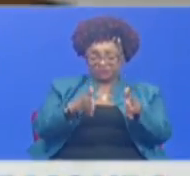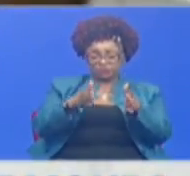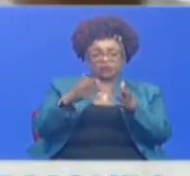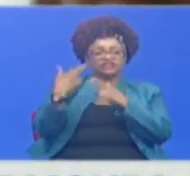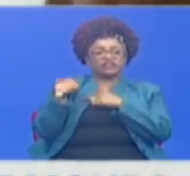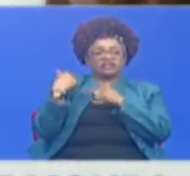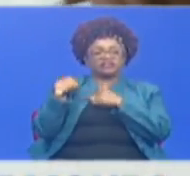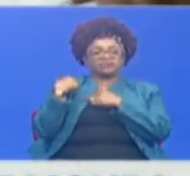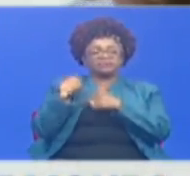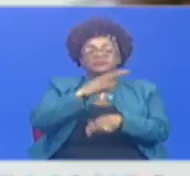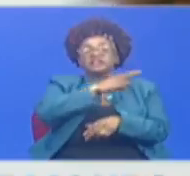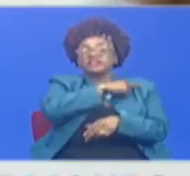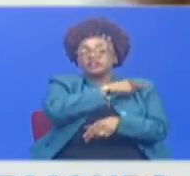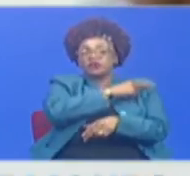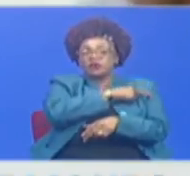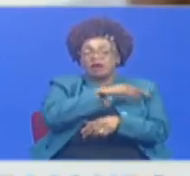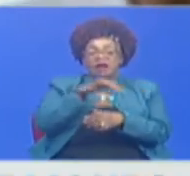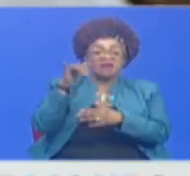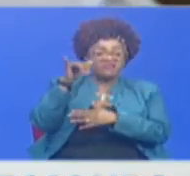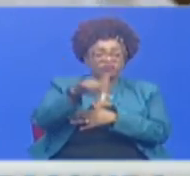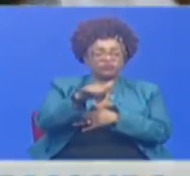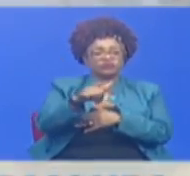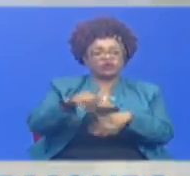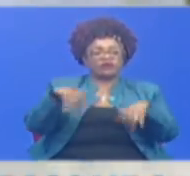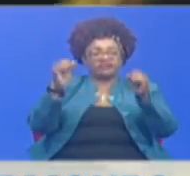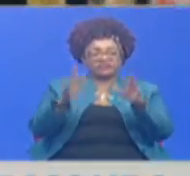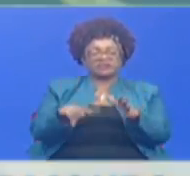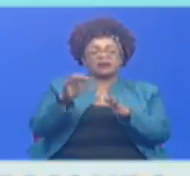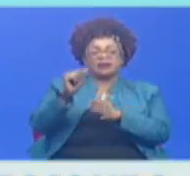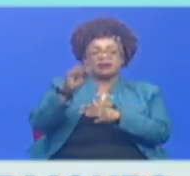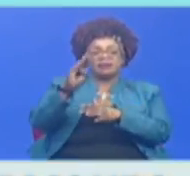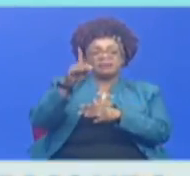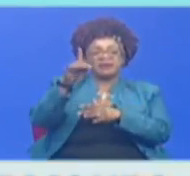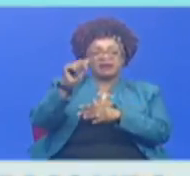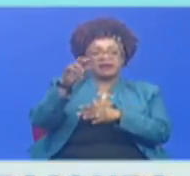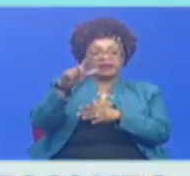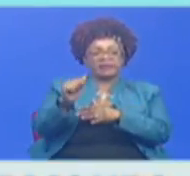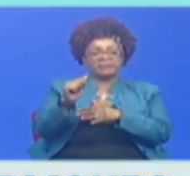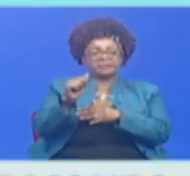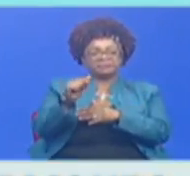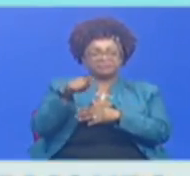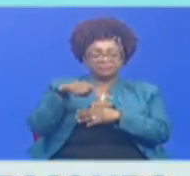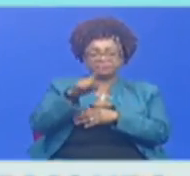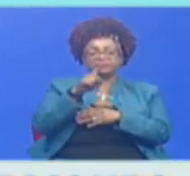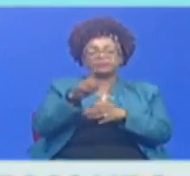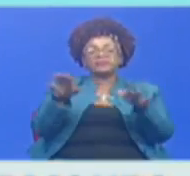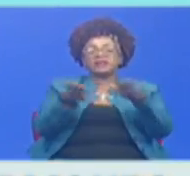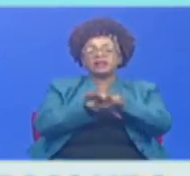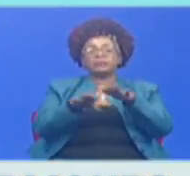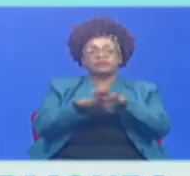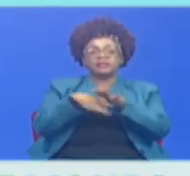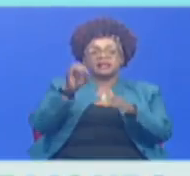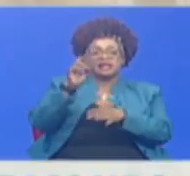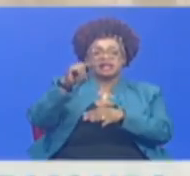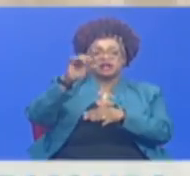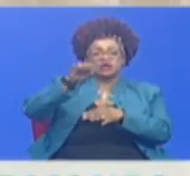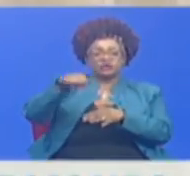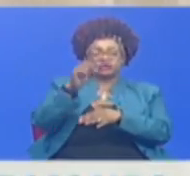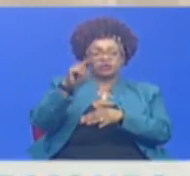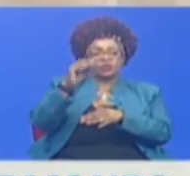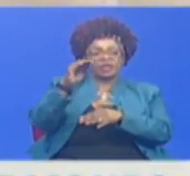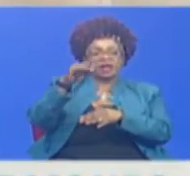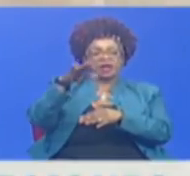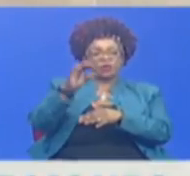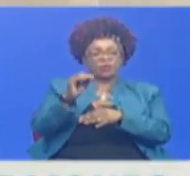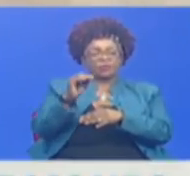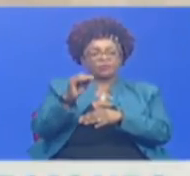General, an Air Force officer, Abdallah Mohammed Mbadi, he will be deputized by Enos Onyango Momanyi. What we are